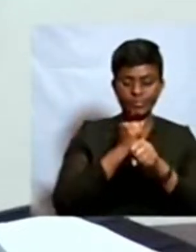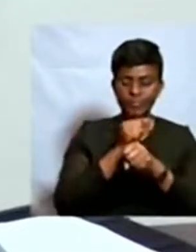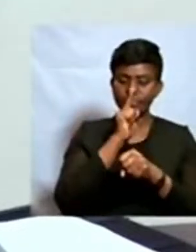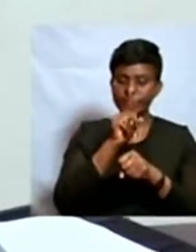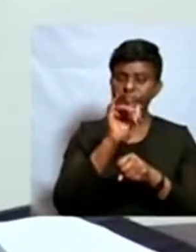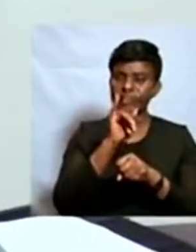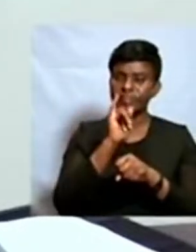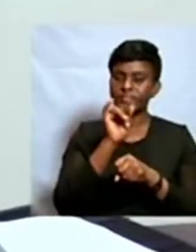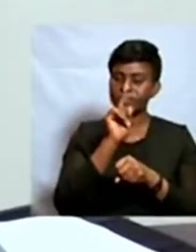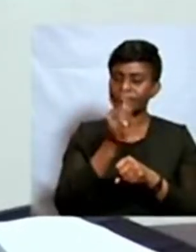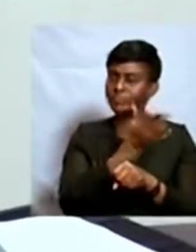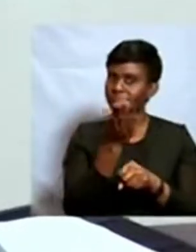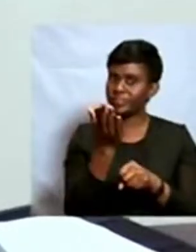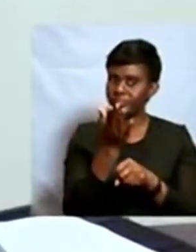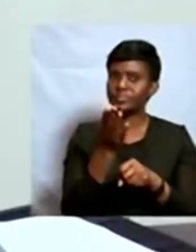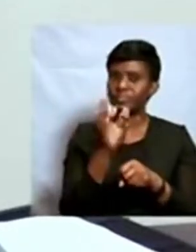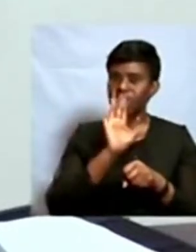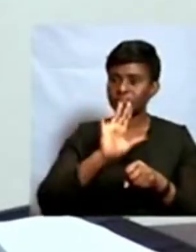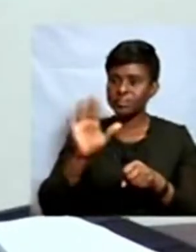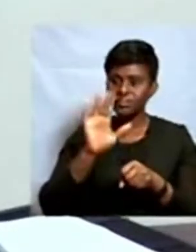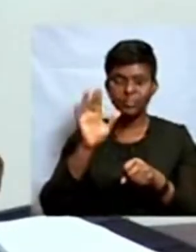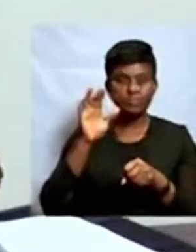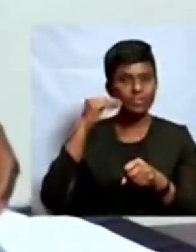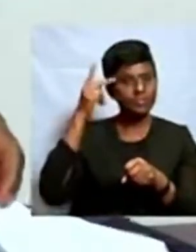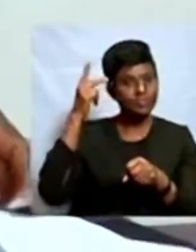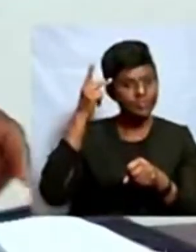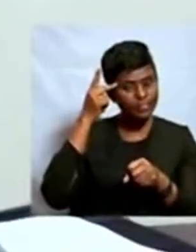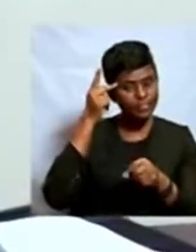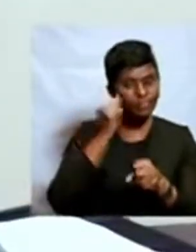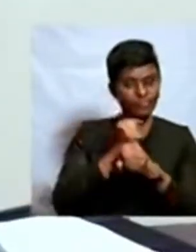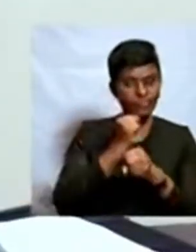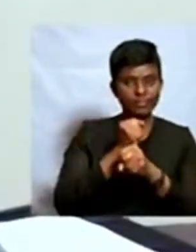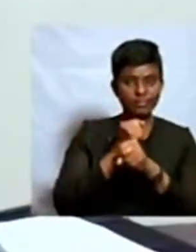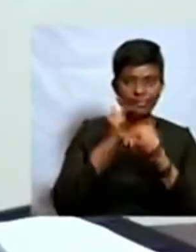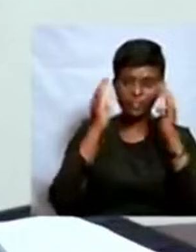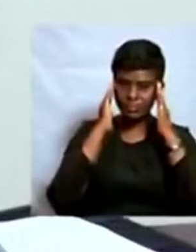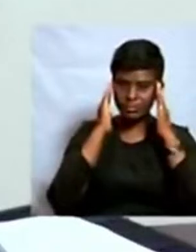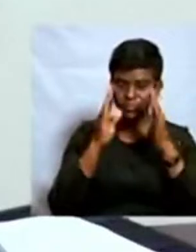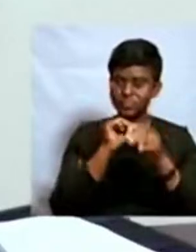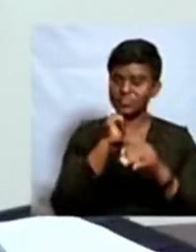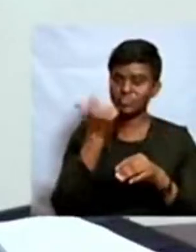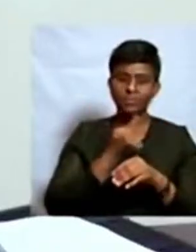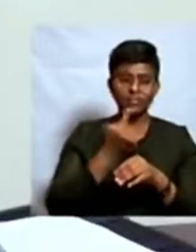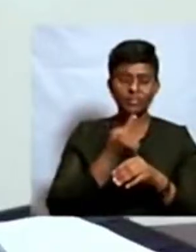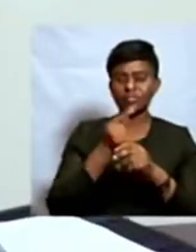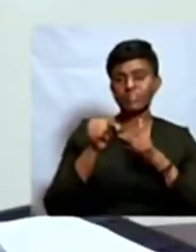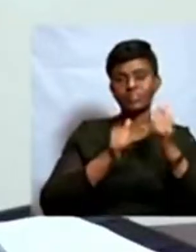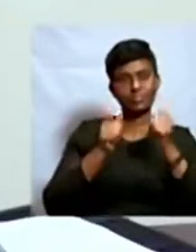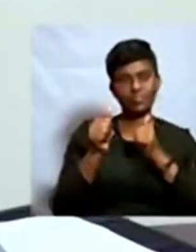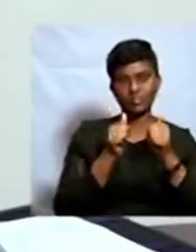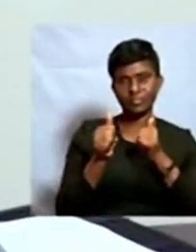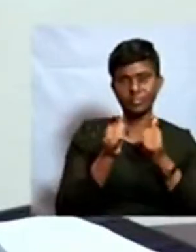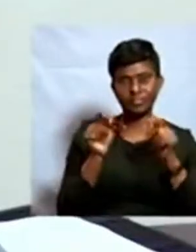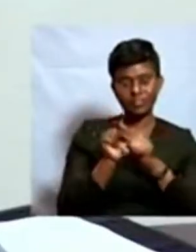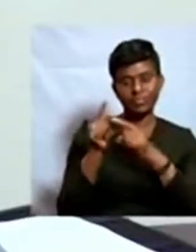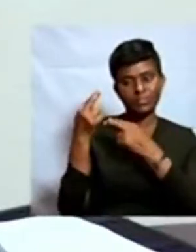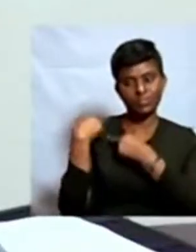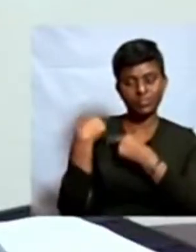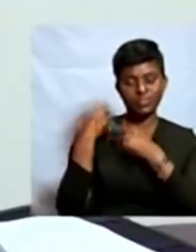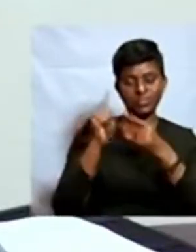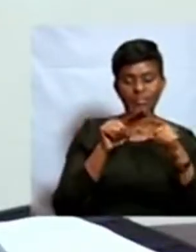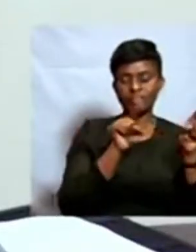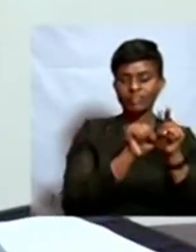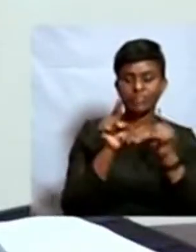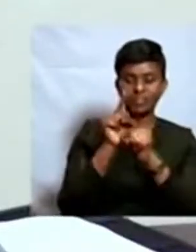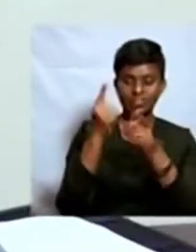that his primary role is focused not only on administration tasks, but